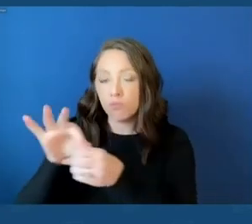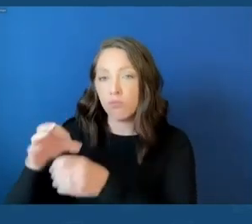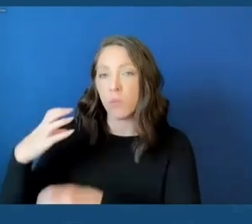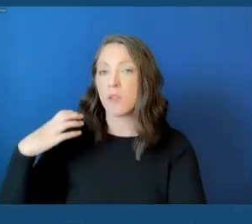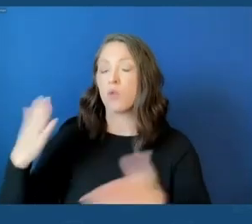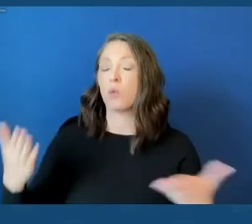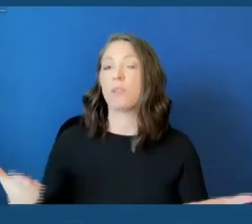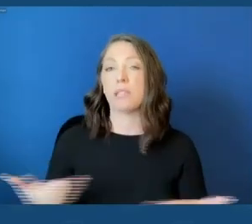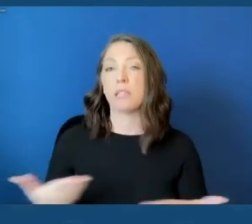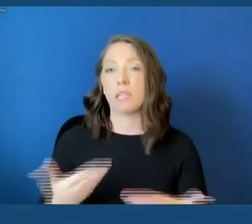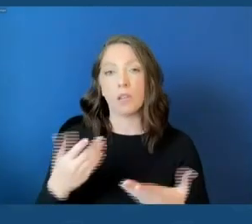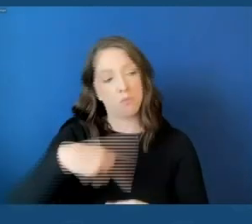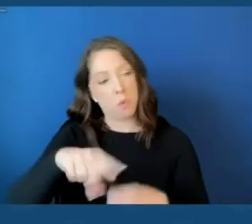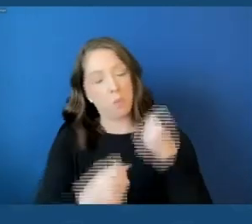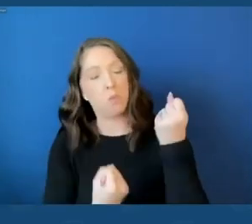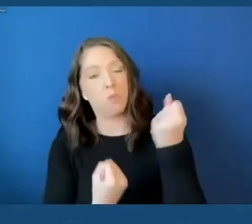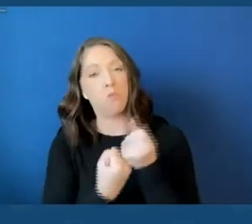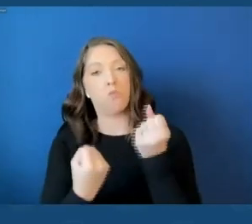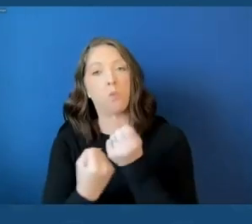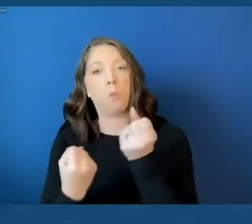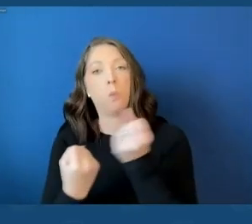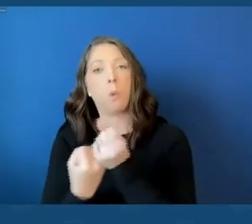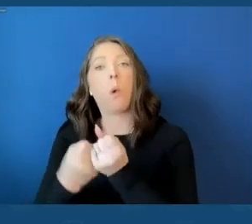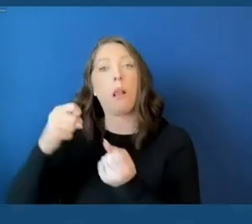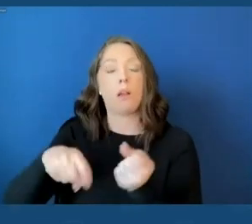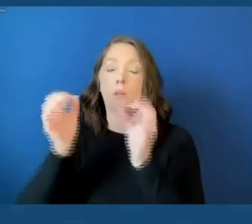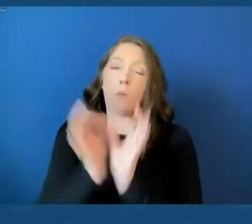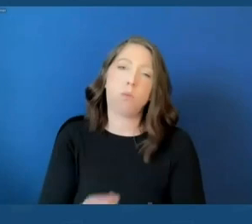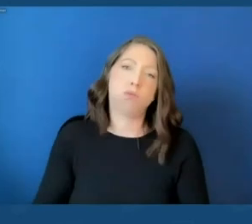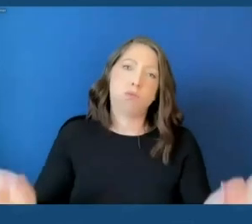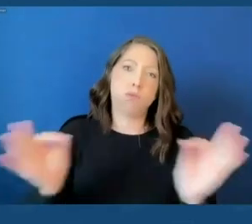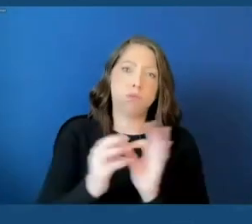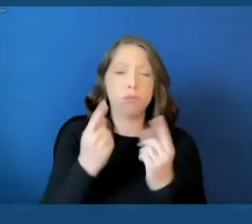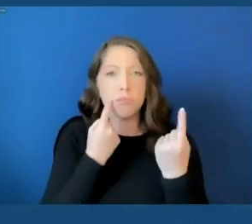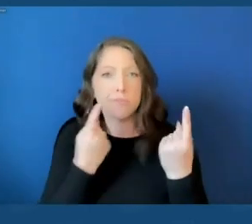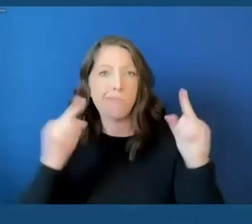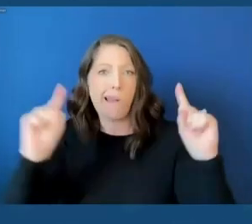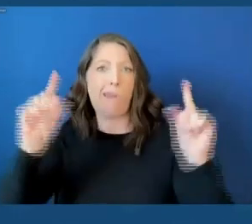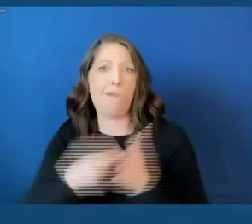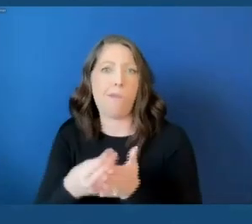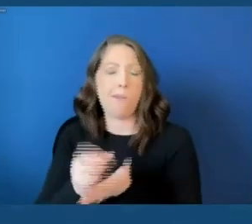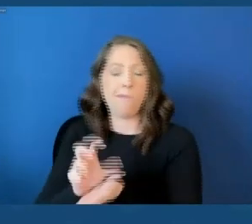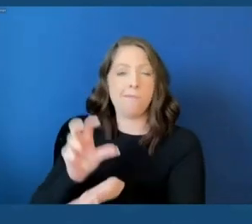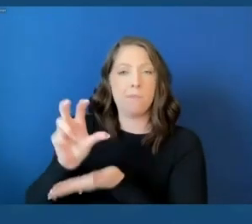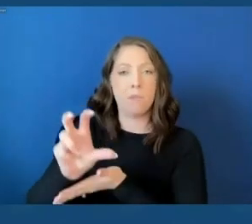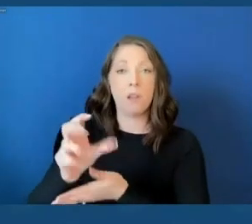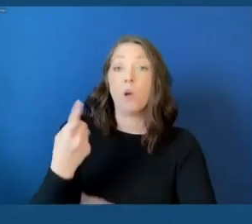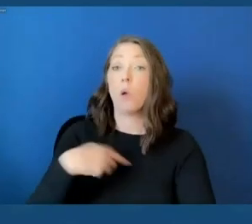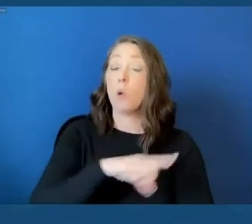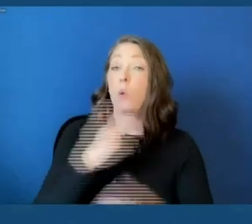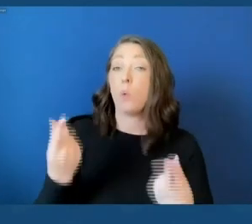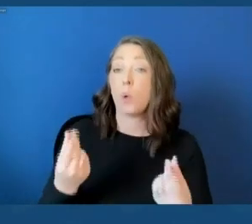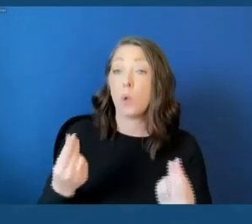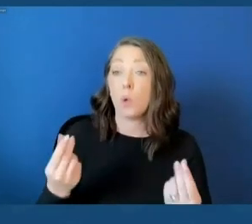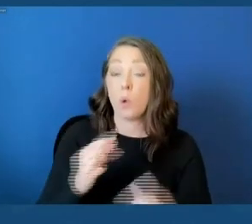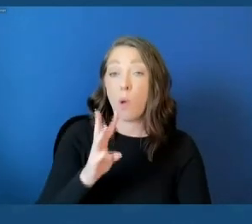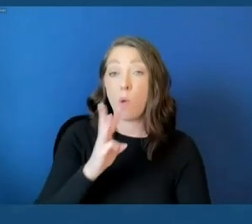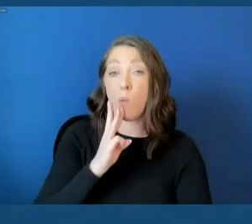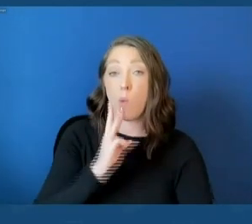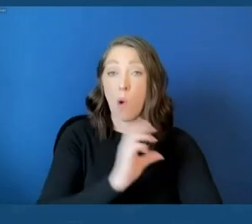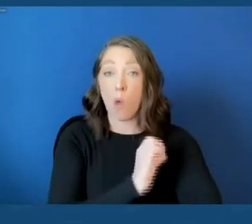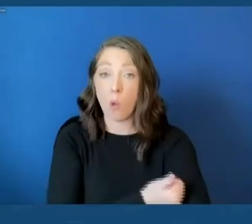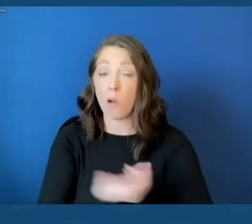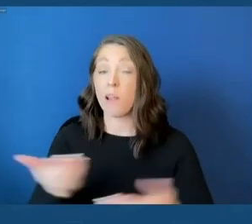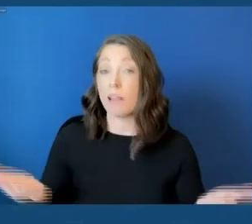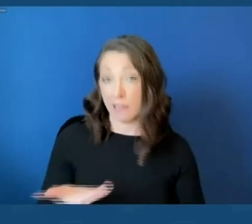support this very important announcement of funding. But what we do in the Suffolk County Water Authority, and we do it well, is